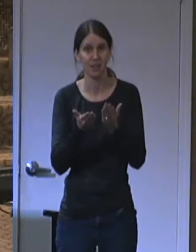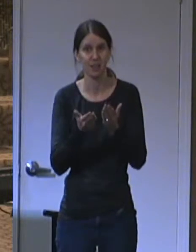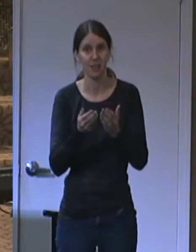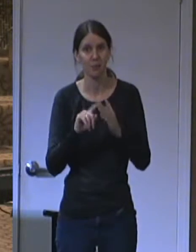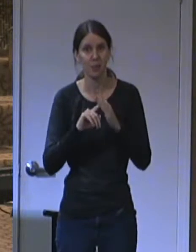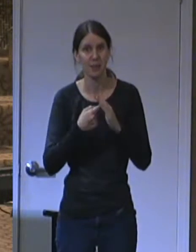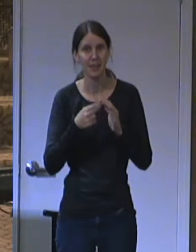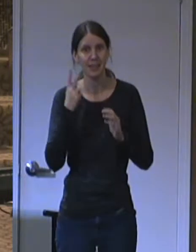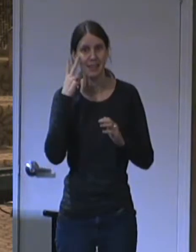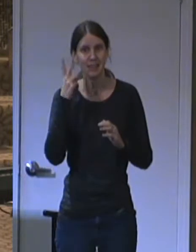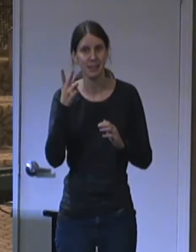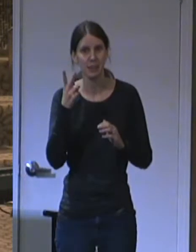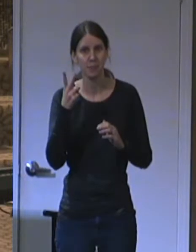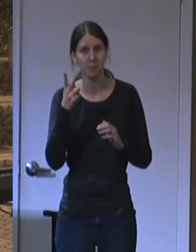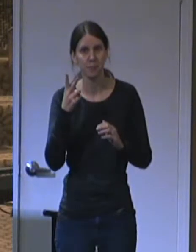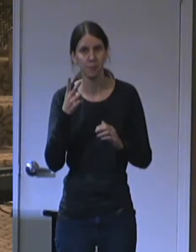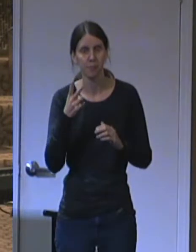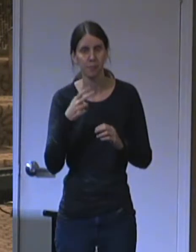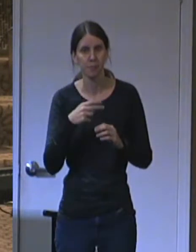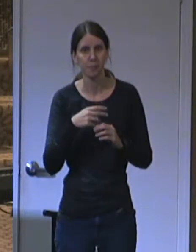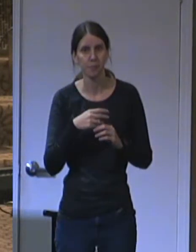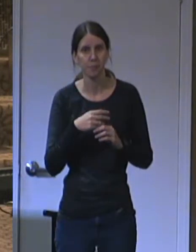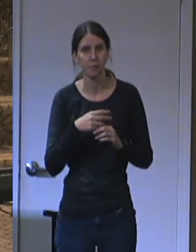begin to see